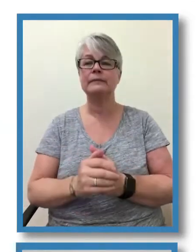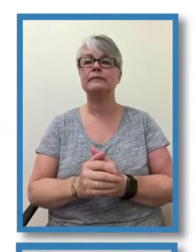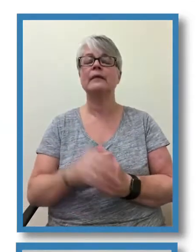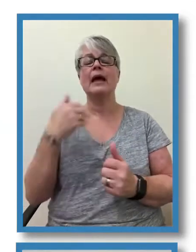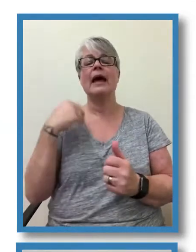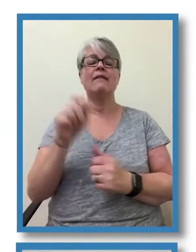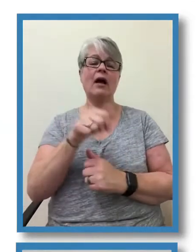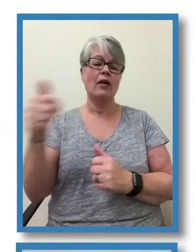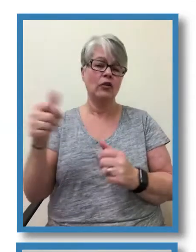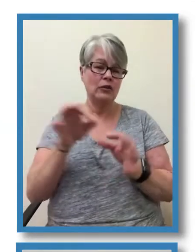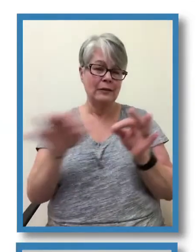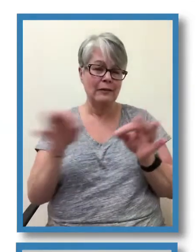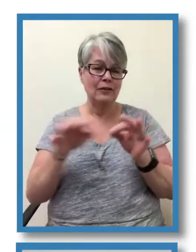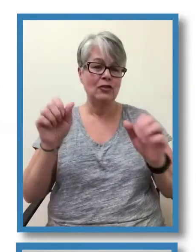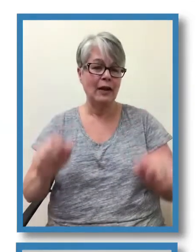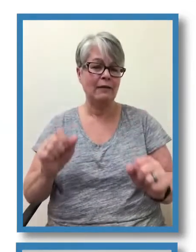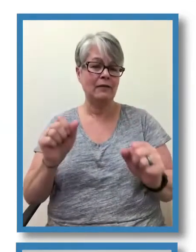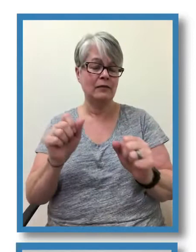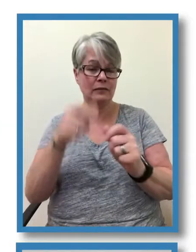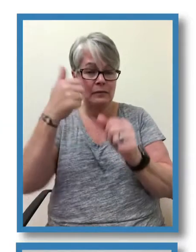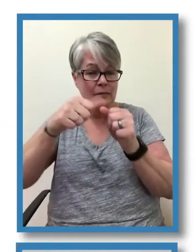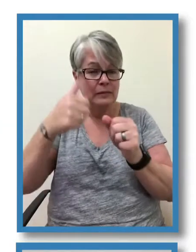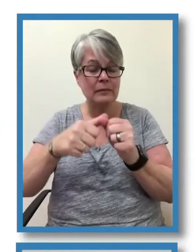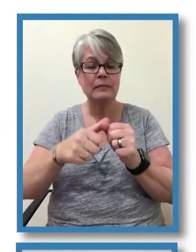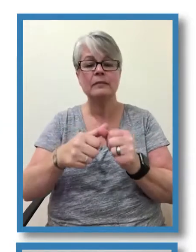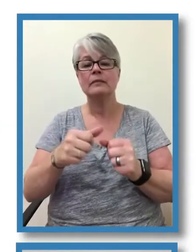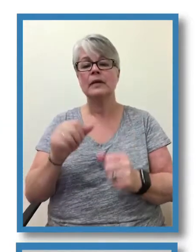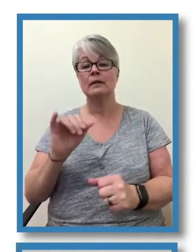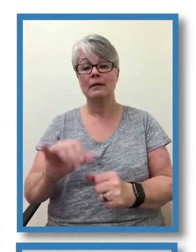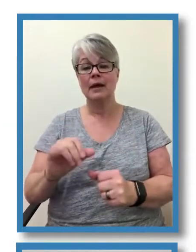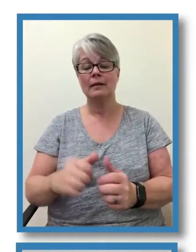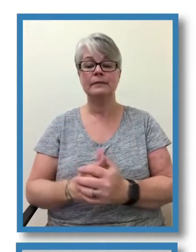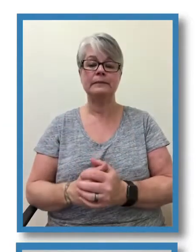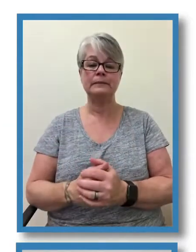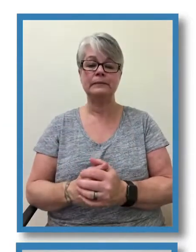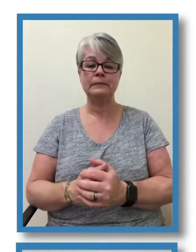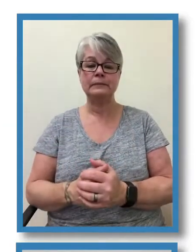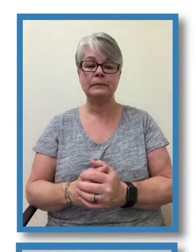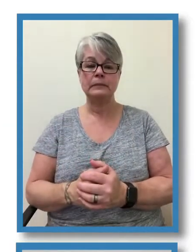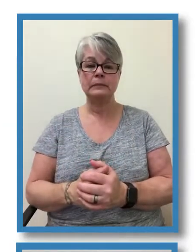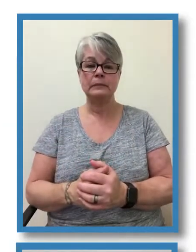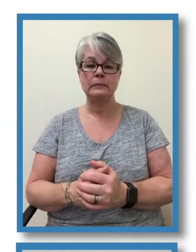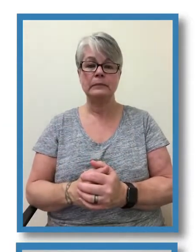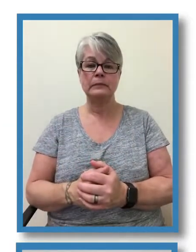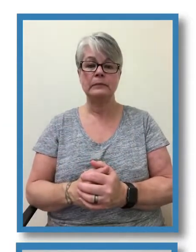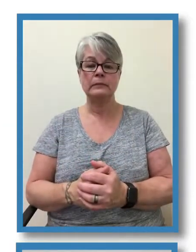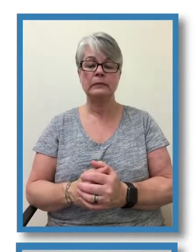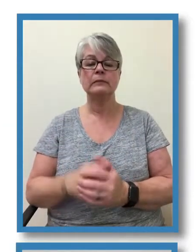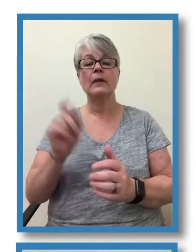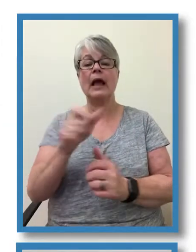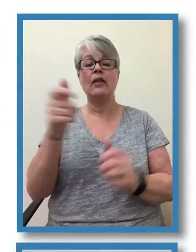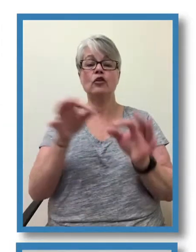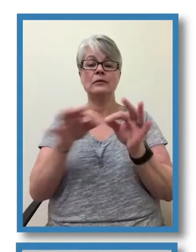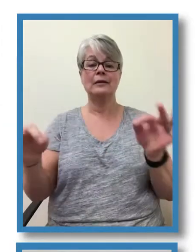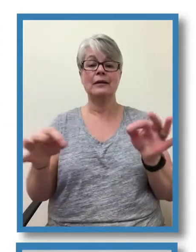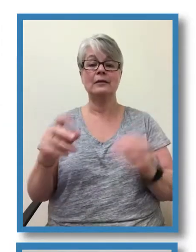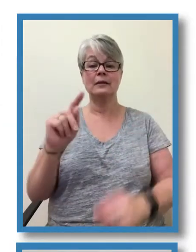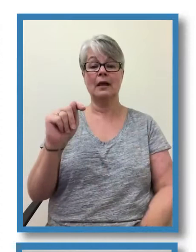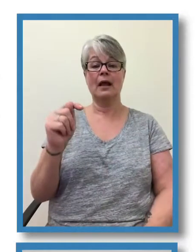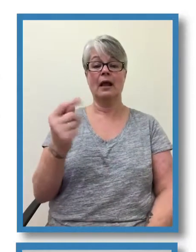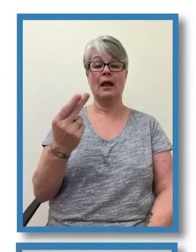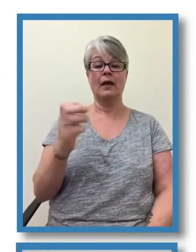couch when dogs were in the room. You can't add additional words or leave out words. Then they're asked to say the number of